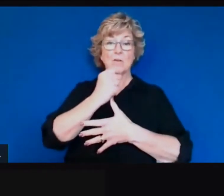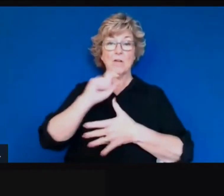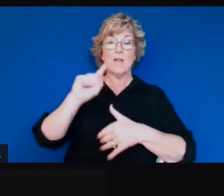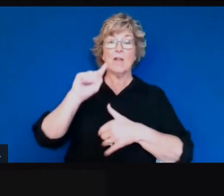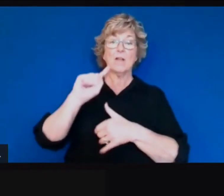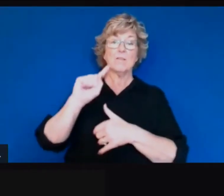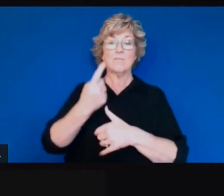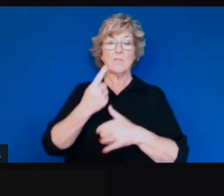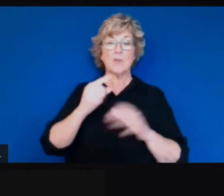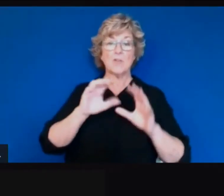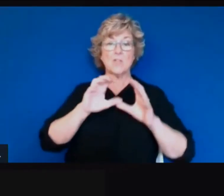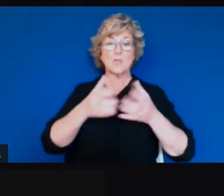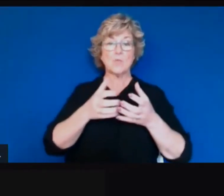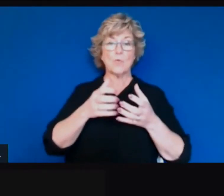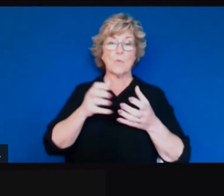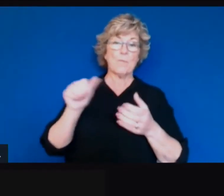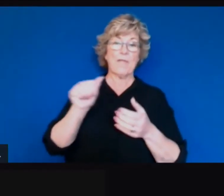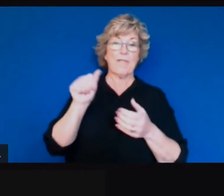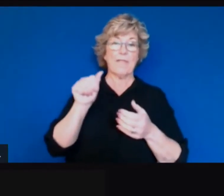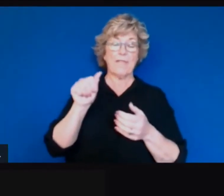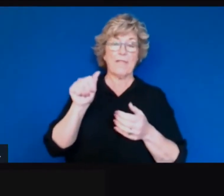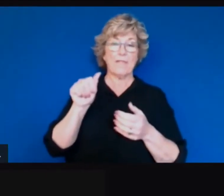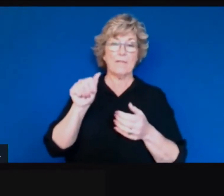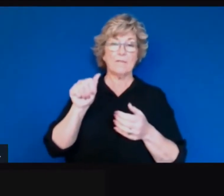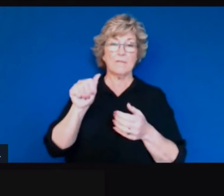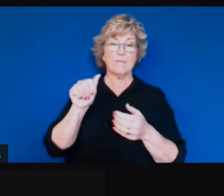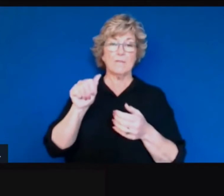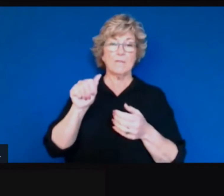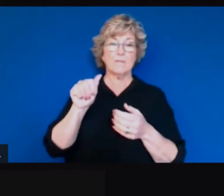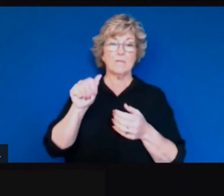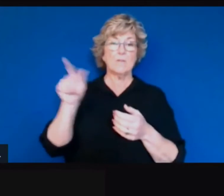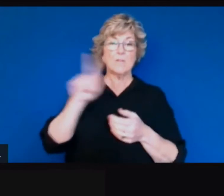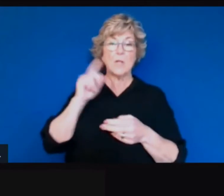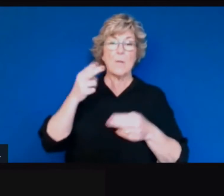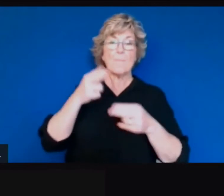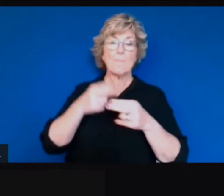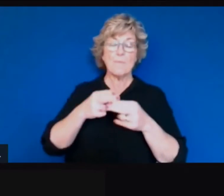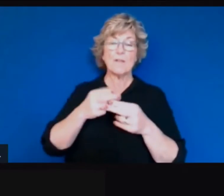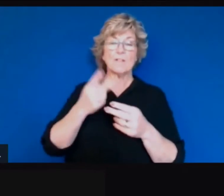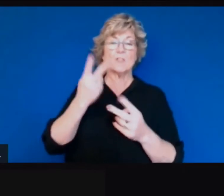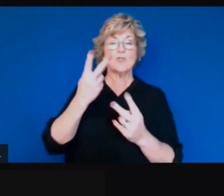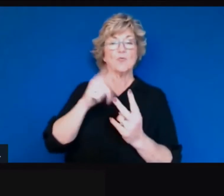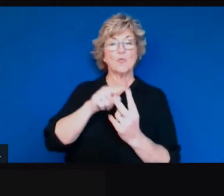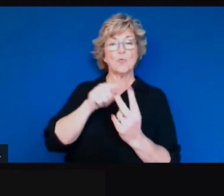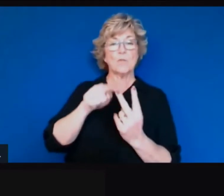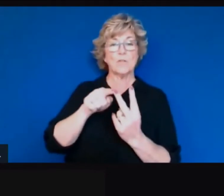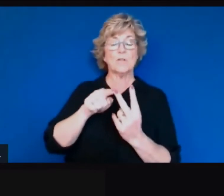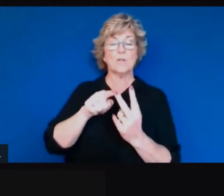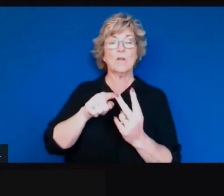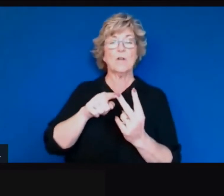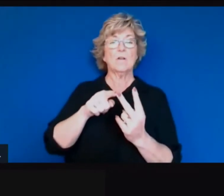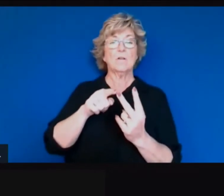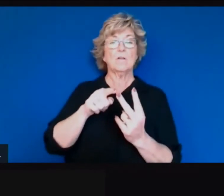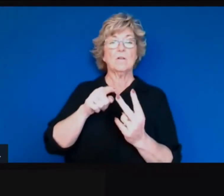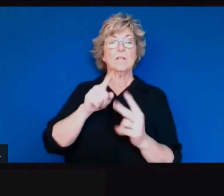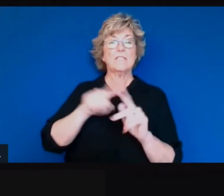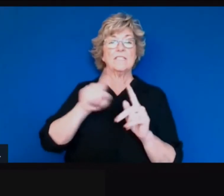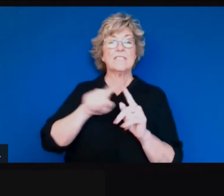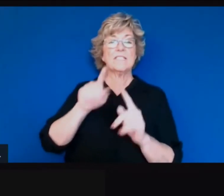actively working, all of the doses that the governor's mentioning of both Pfizer and Moderna are tracking to